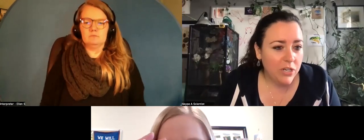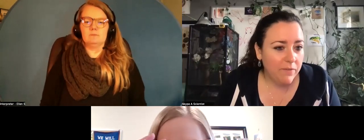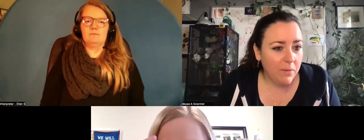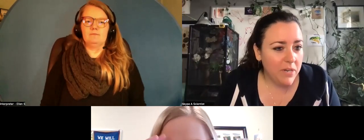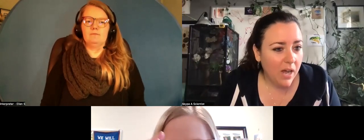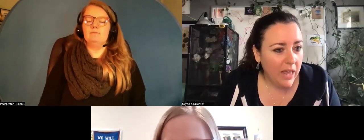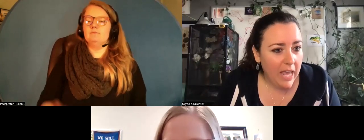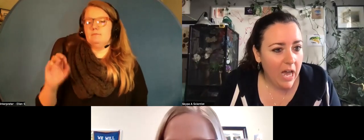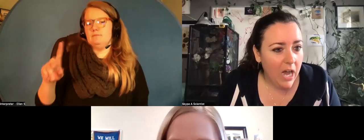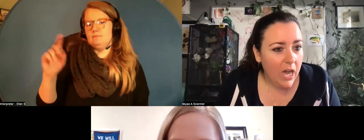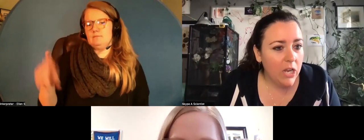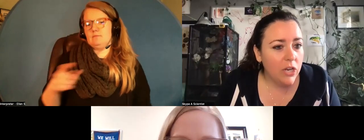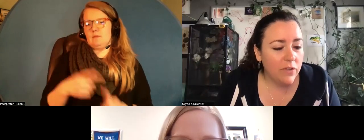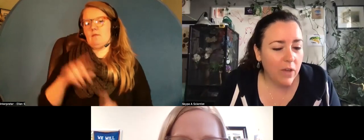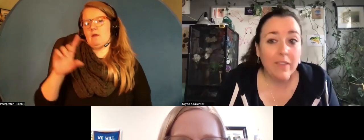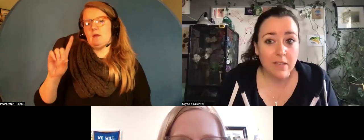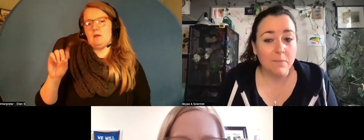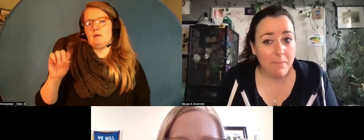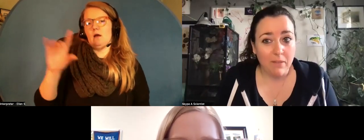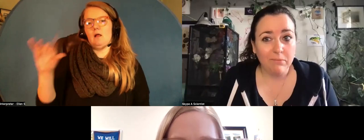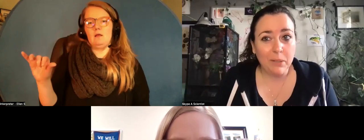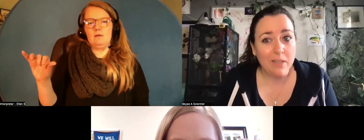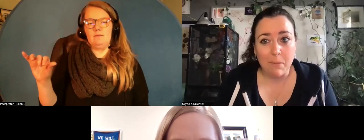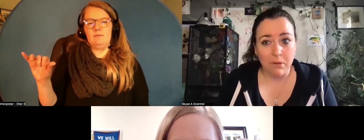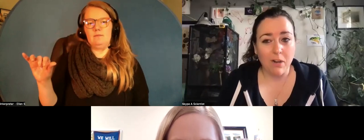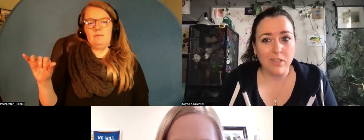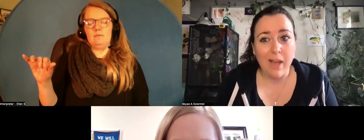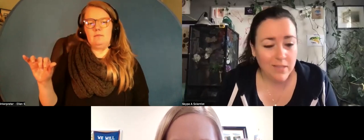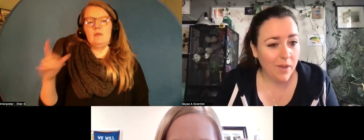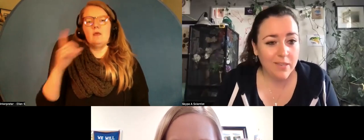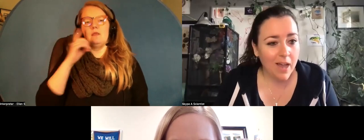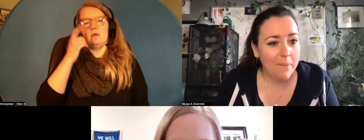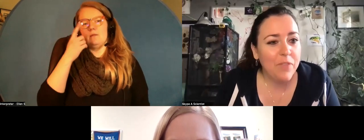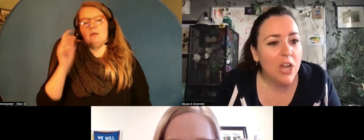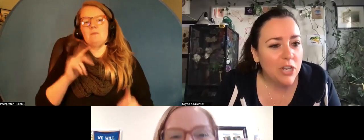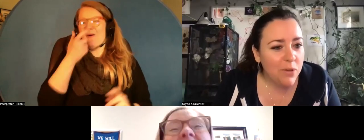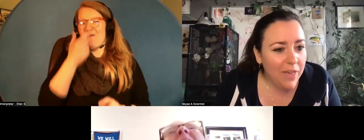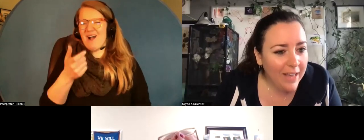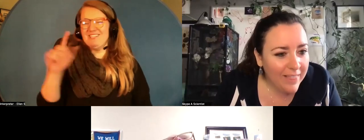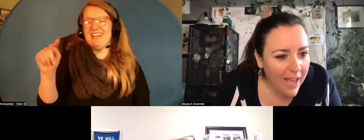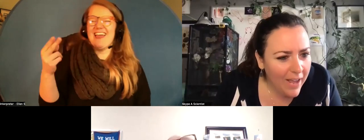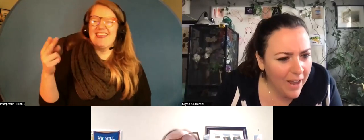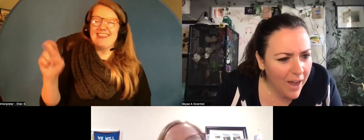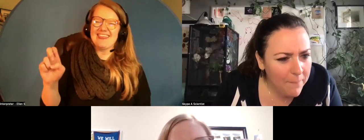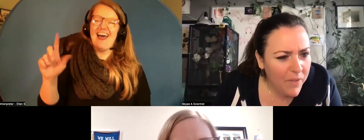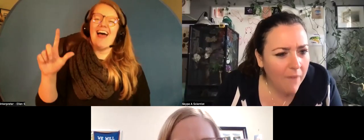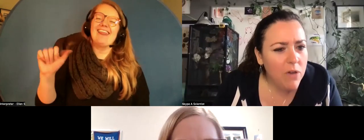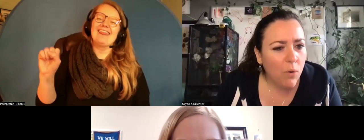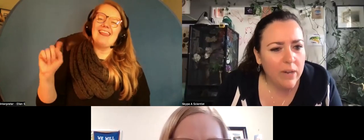got a question from Dolly. So I think this is maybe because people are watching The Last of Us. Do you think